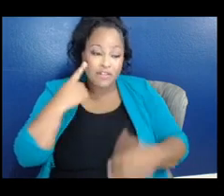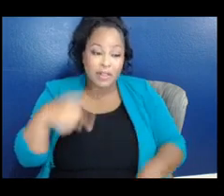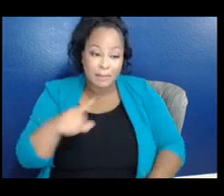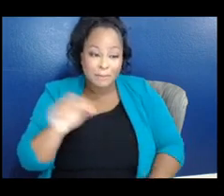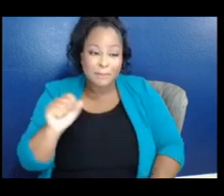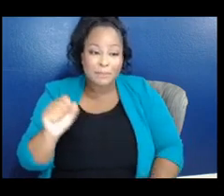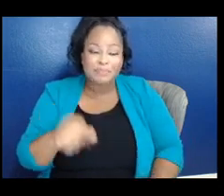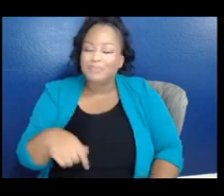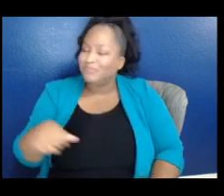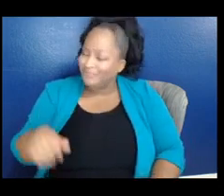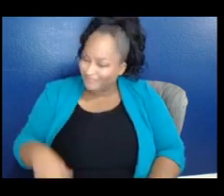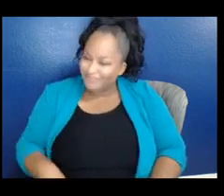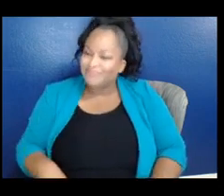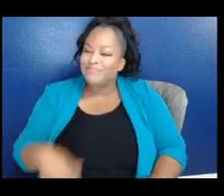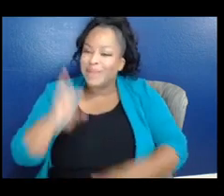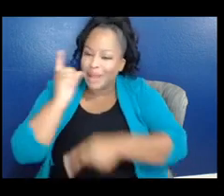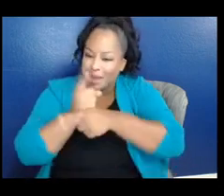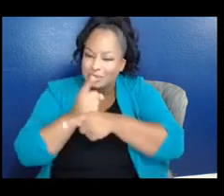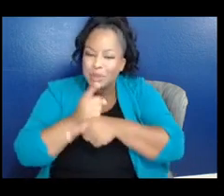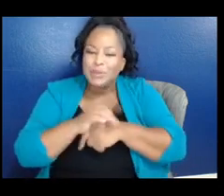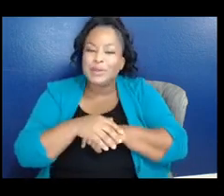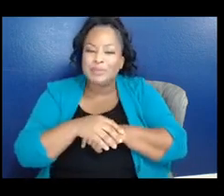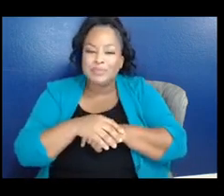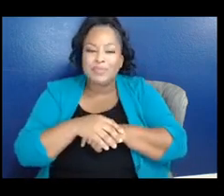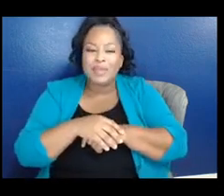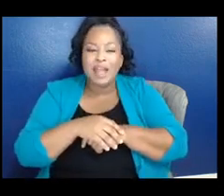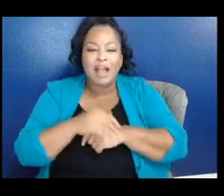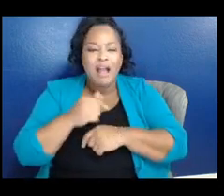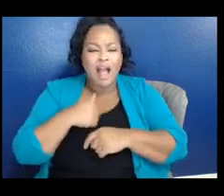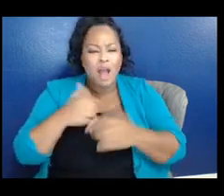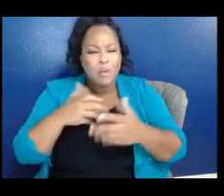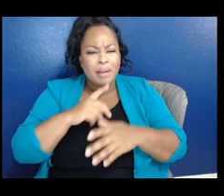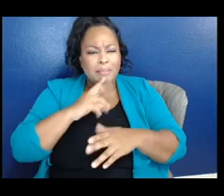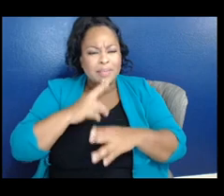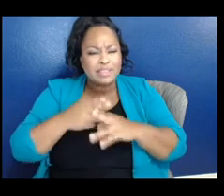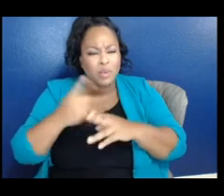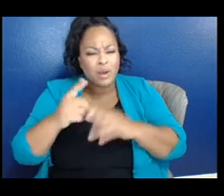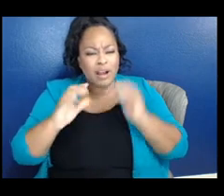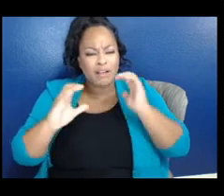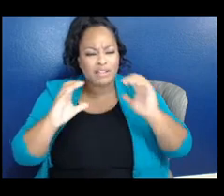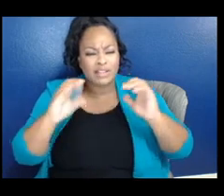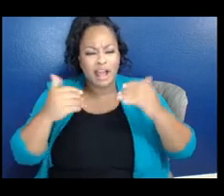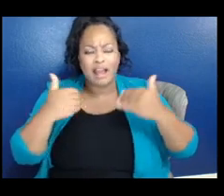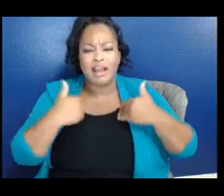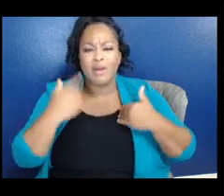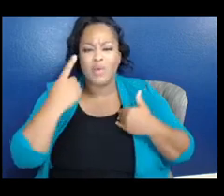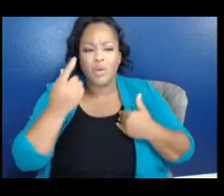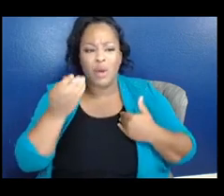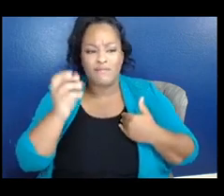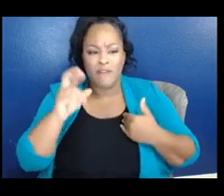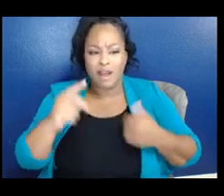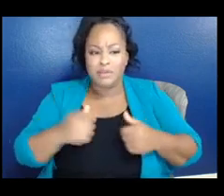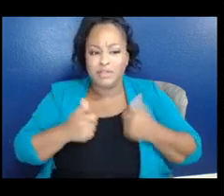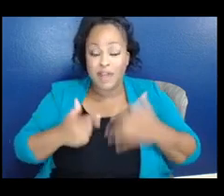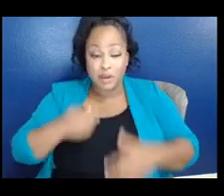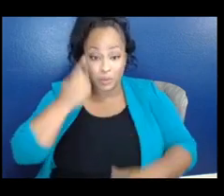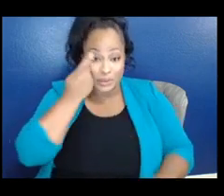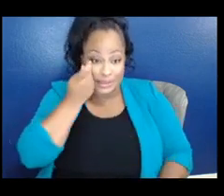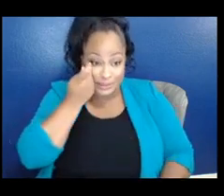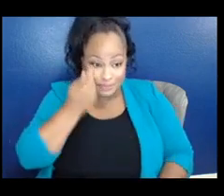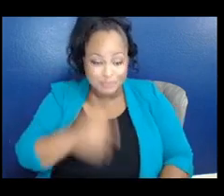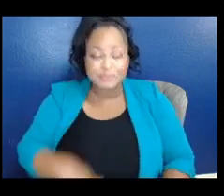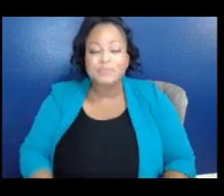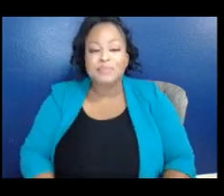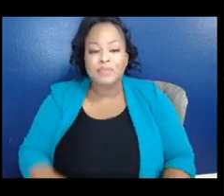now. Absolutely. And I wanted to mention a conversation I had with a fibroid survivor